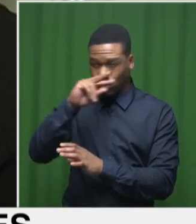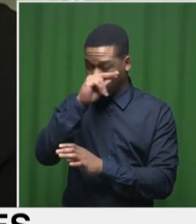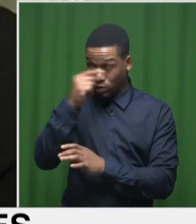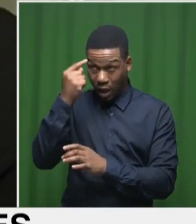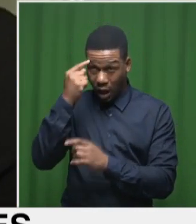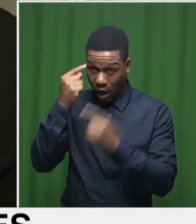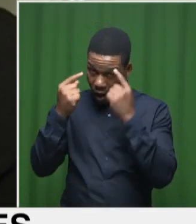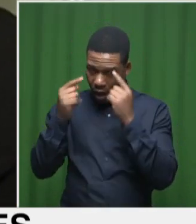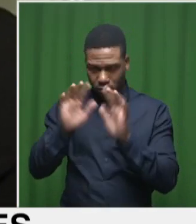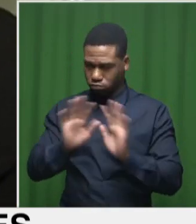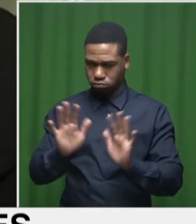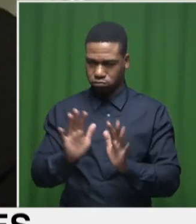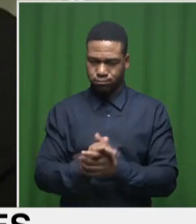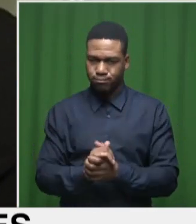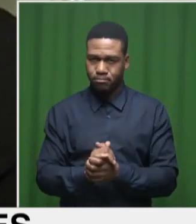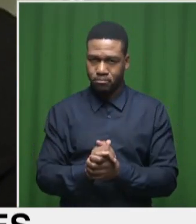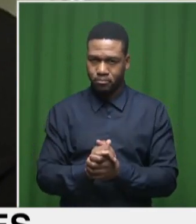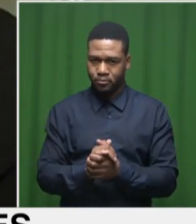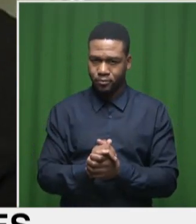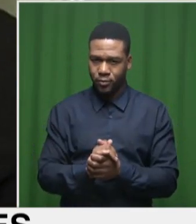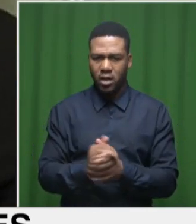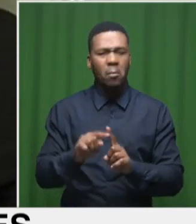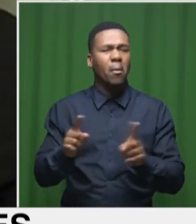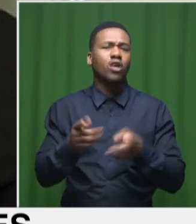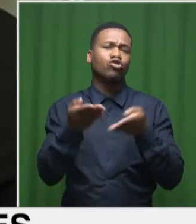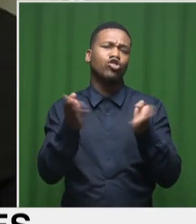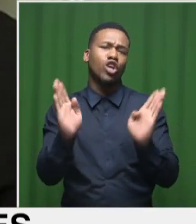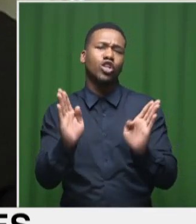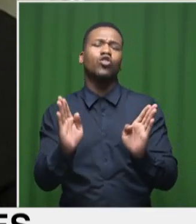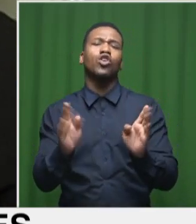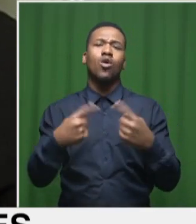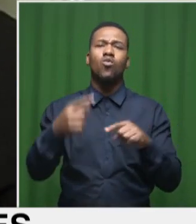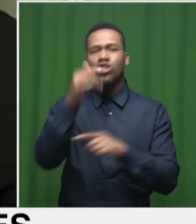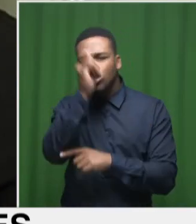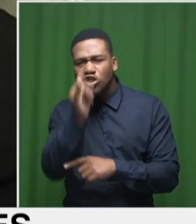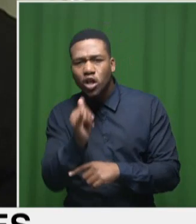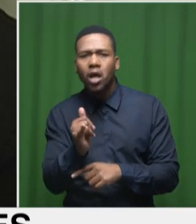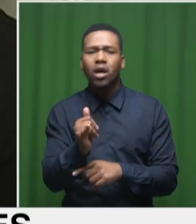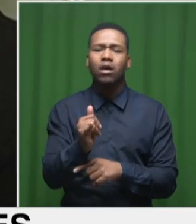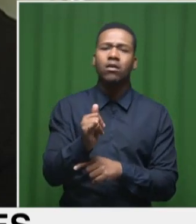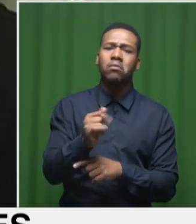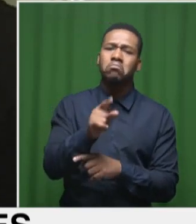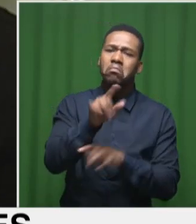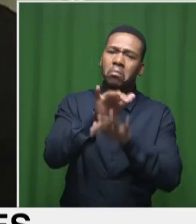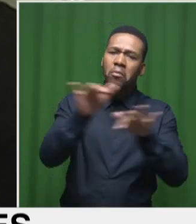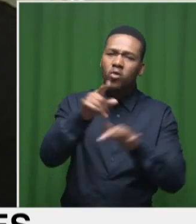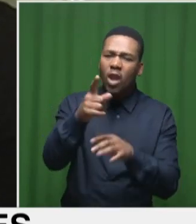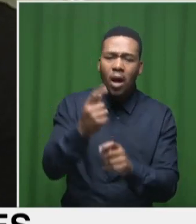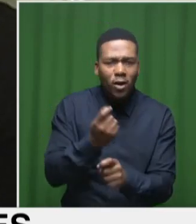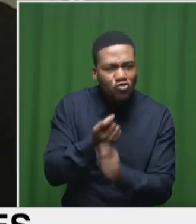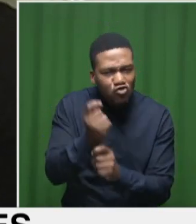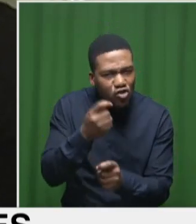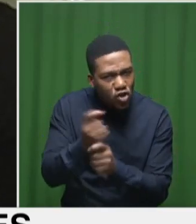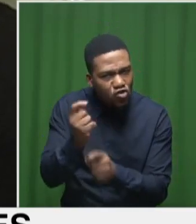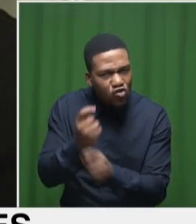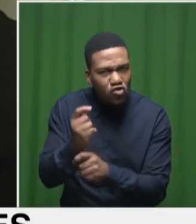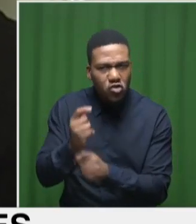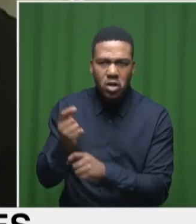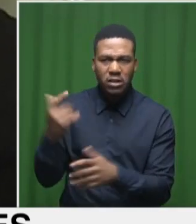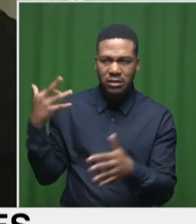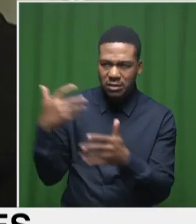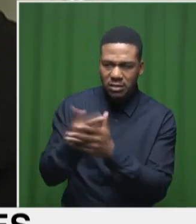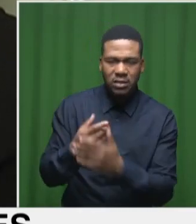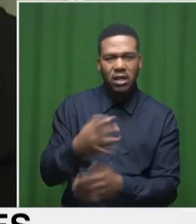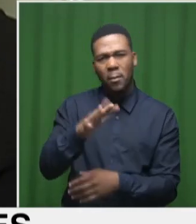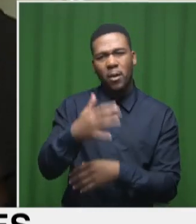frown. But generally, you know, we look at how many patients we've been treating over the years, about 60,000 over the last